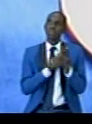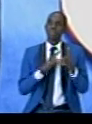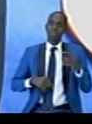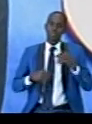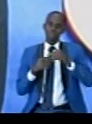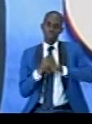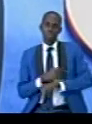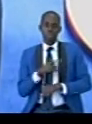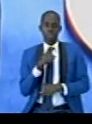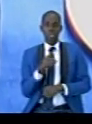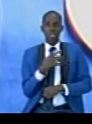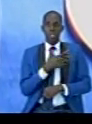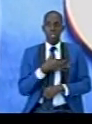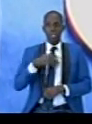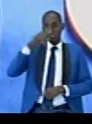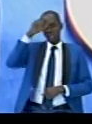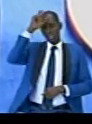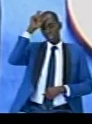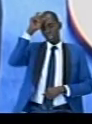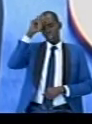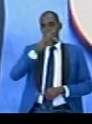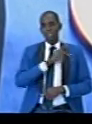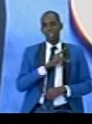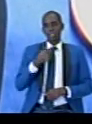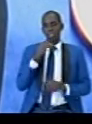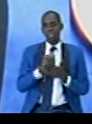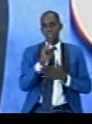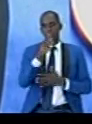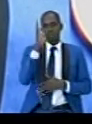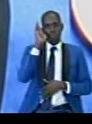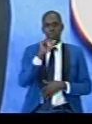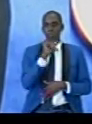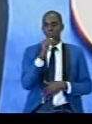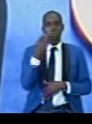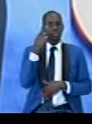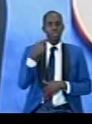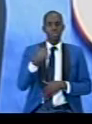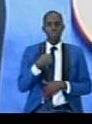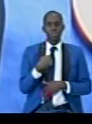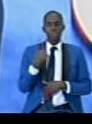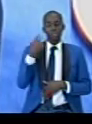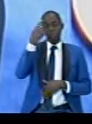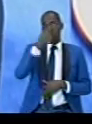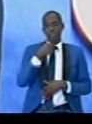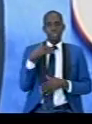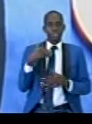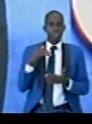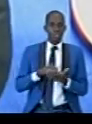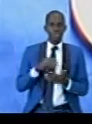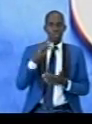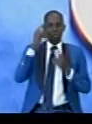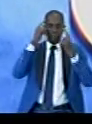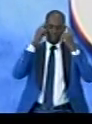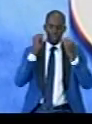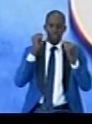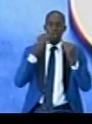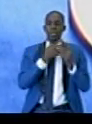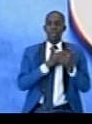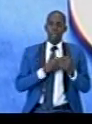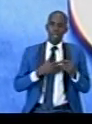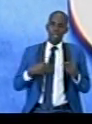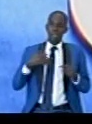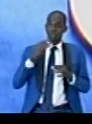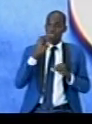said, you'll not see my face again. The day you see my face again, you will die. And